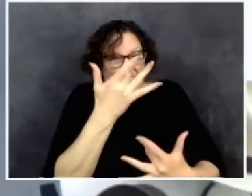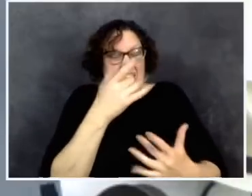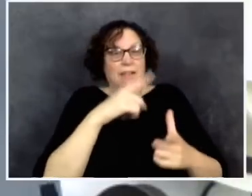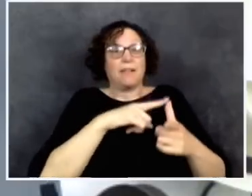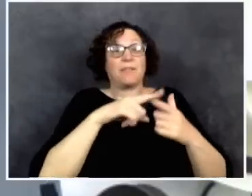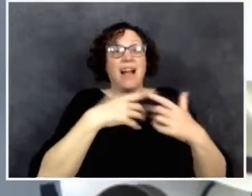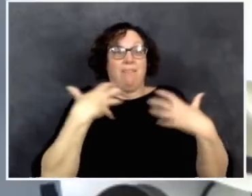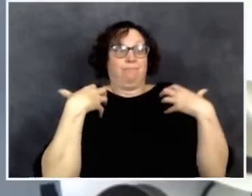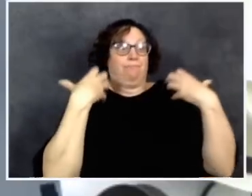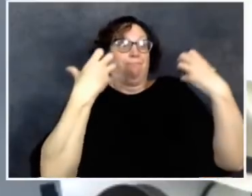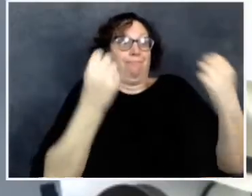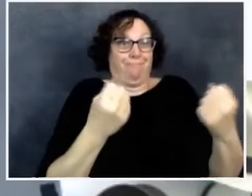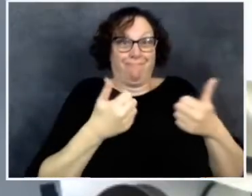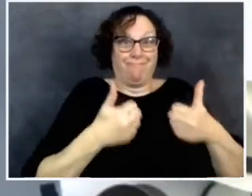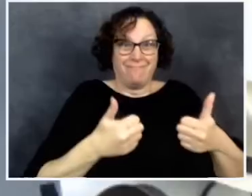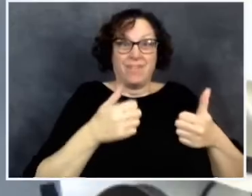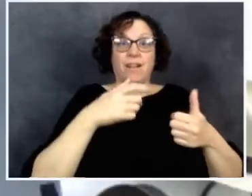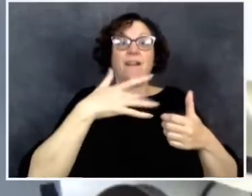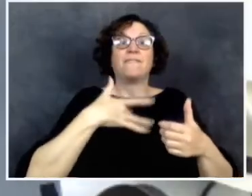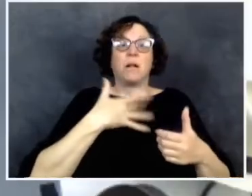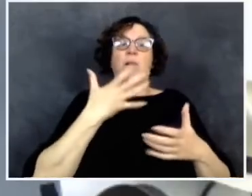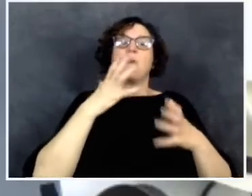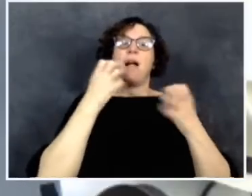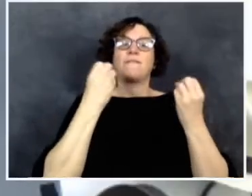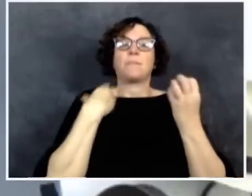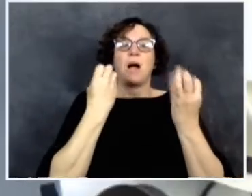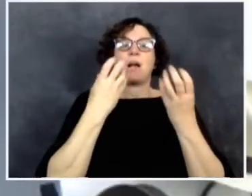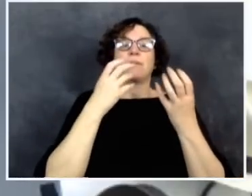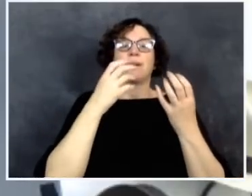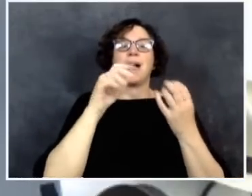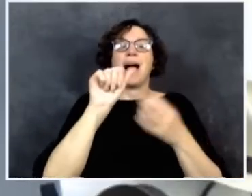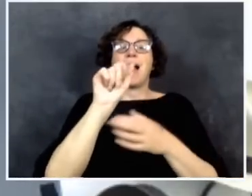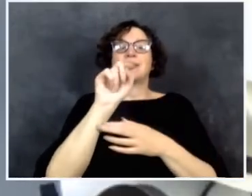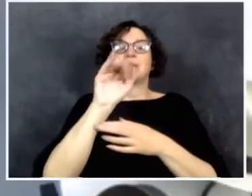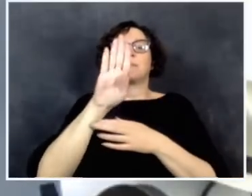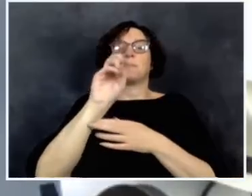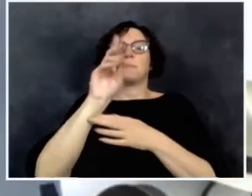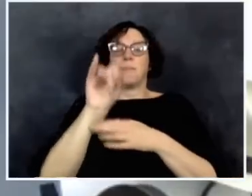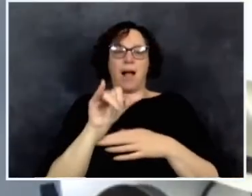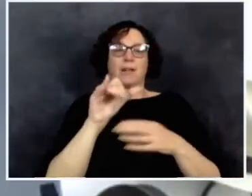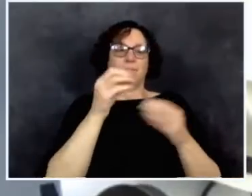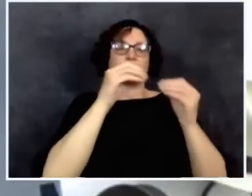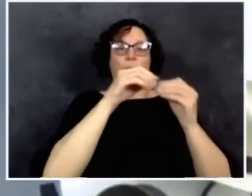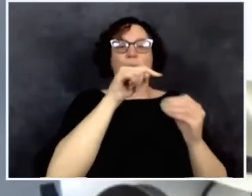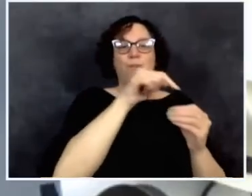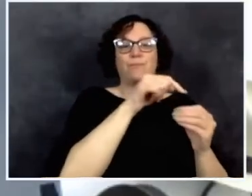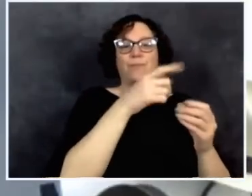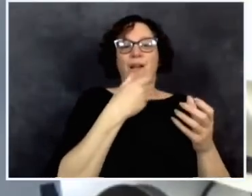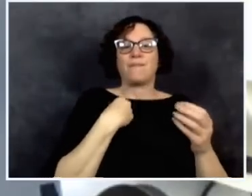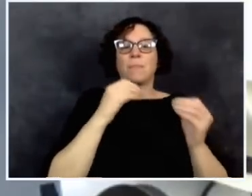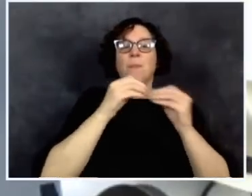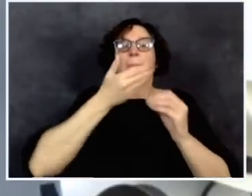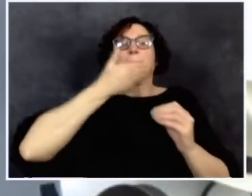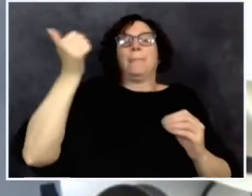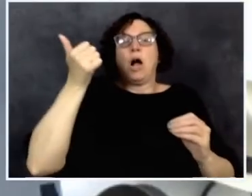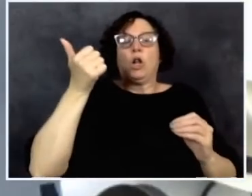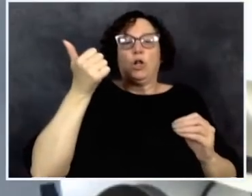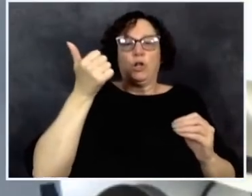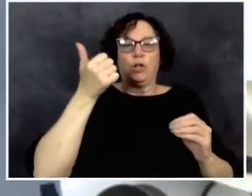robust antibodies and therefore be plasma donors. But right now, we're focused on people with a known